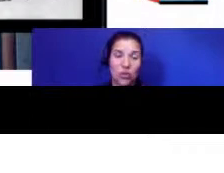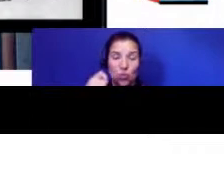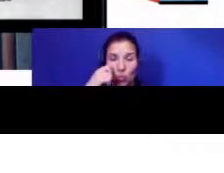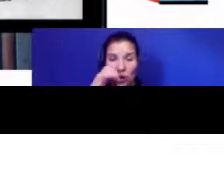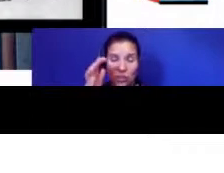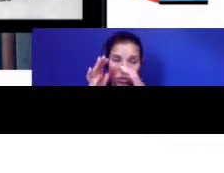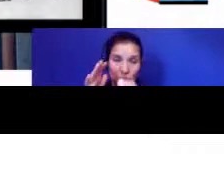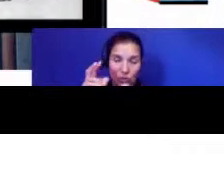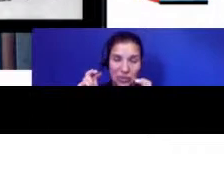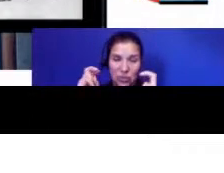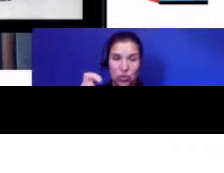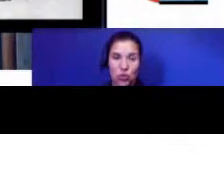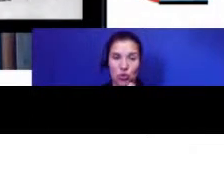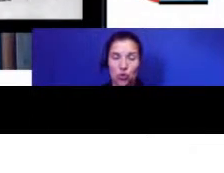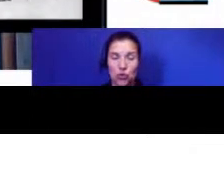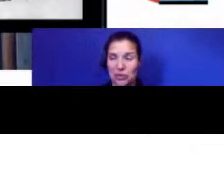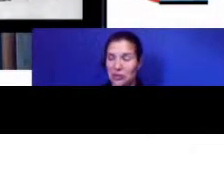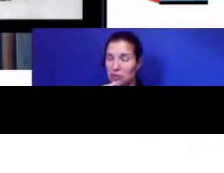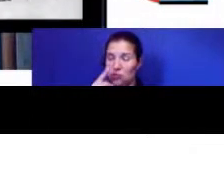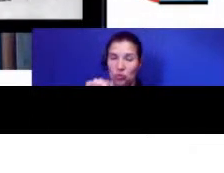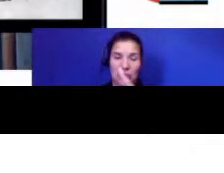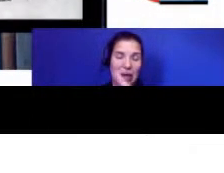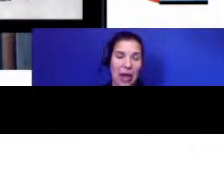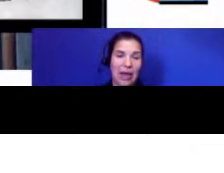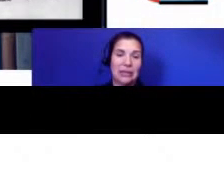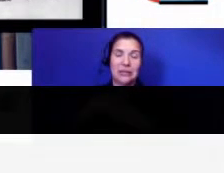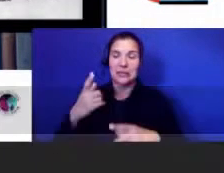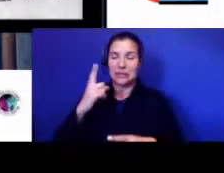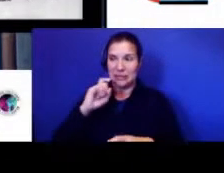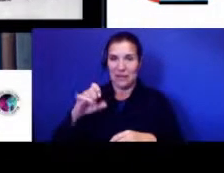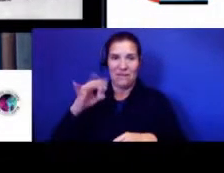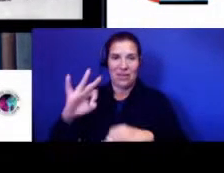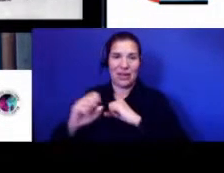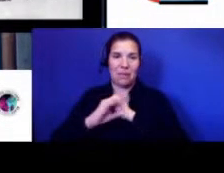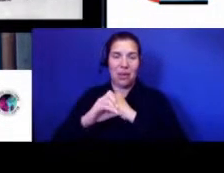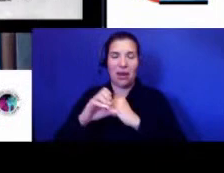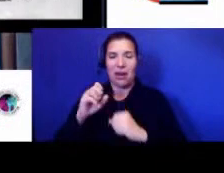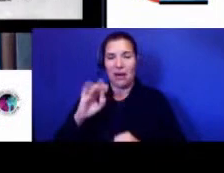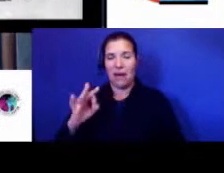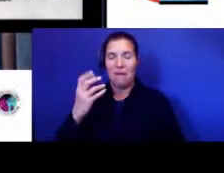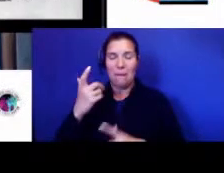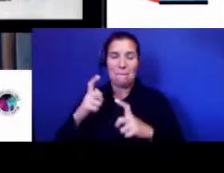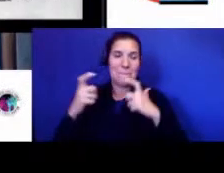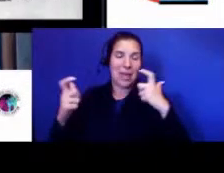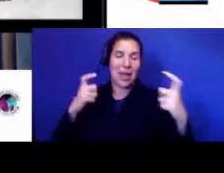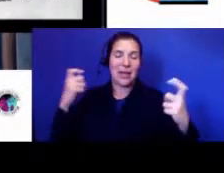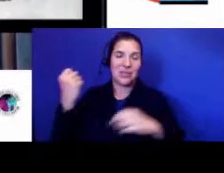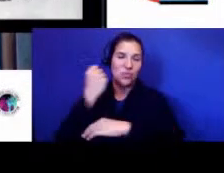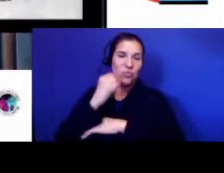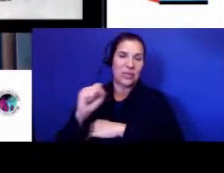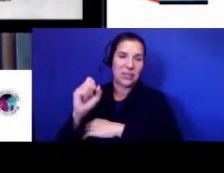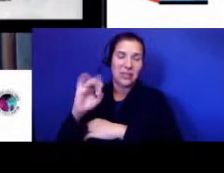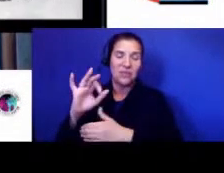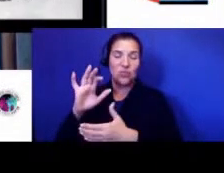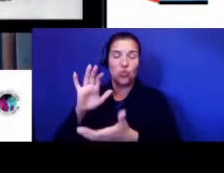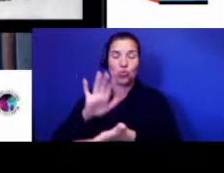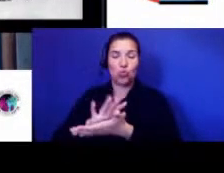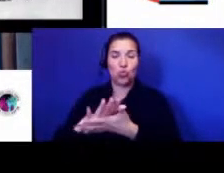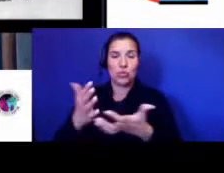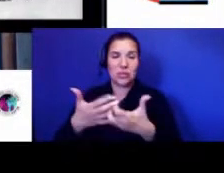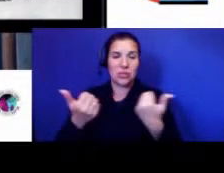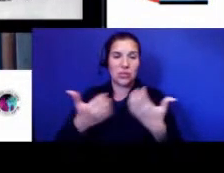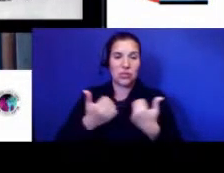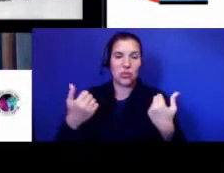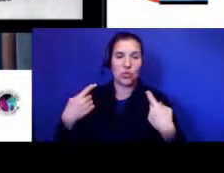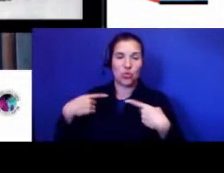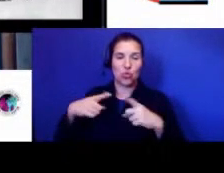its highest point of the 20th century following the campaign of massive resistance to school desegregation throughout the 50s and